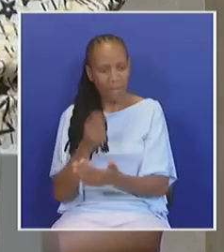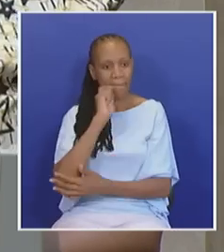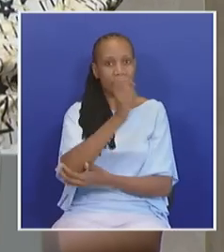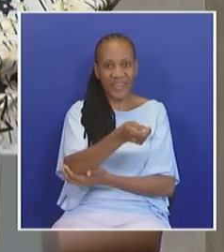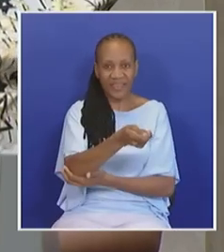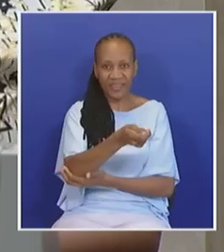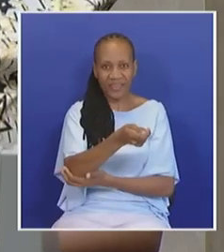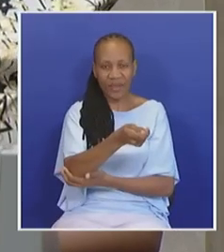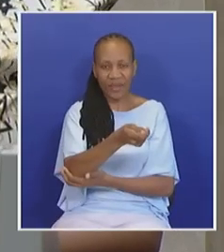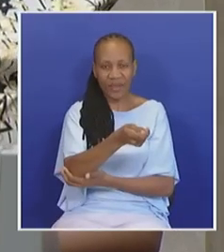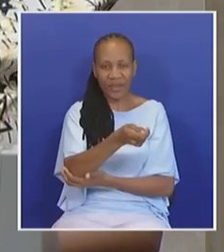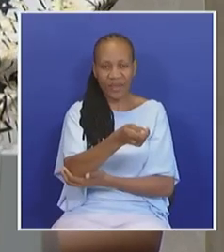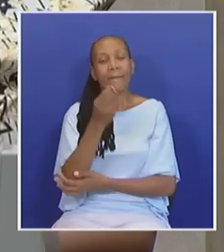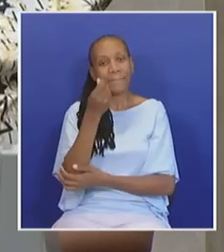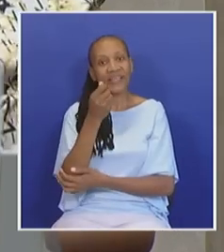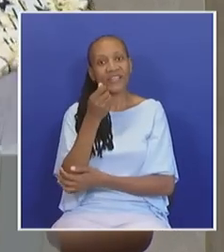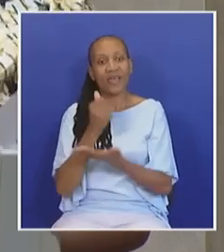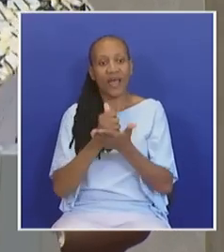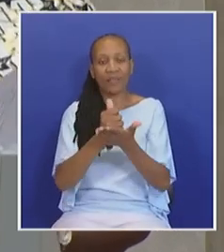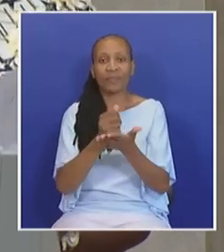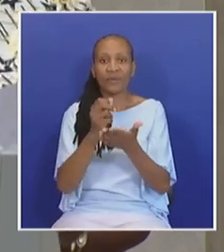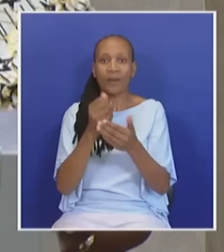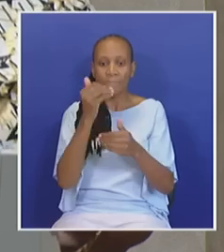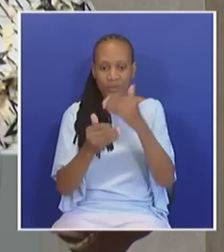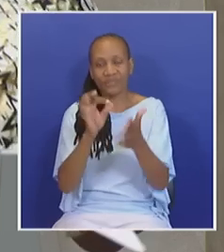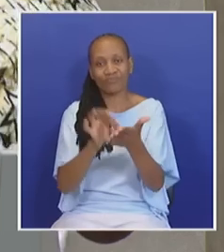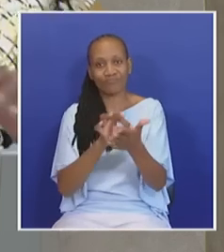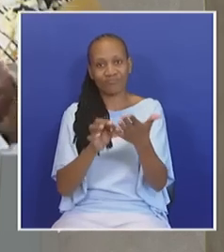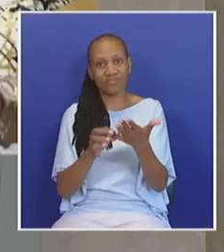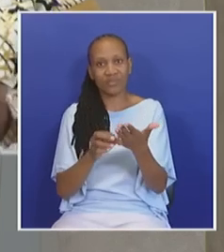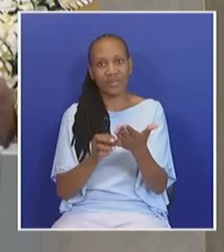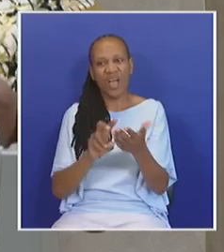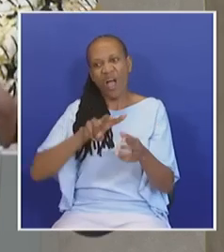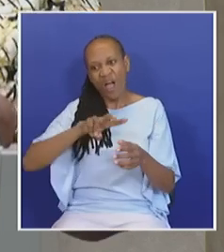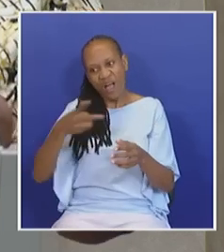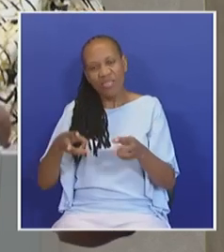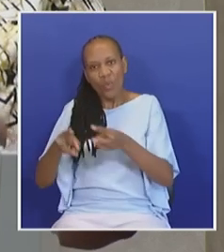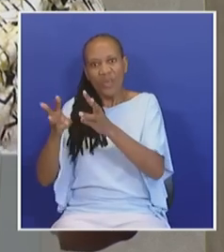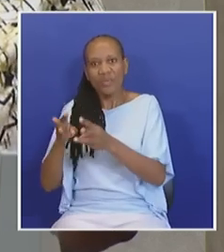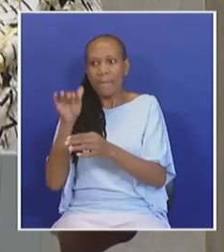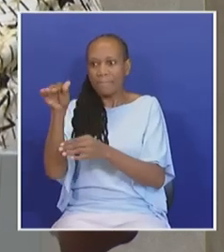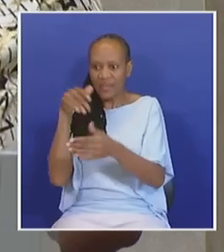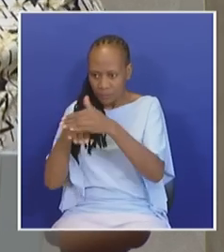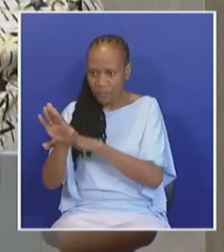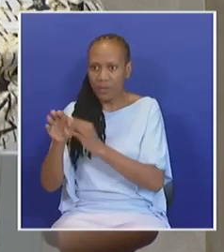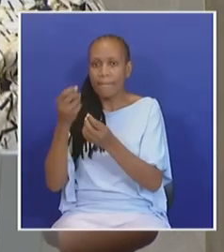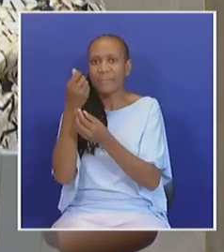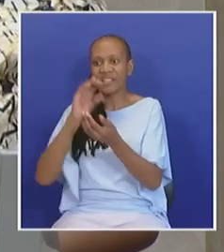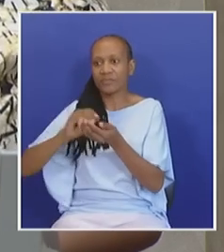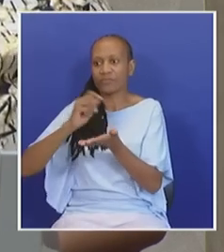participation deposits electronically instead of submitting bank guaranteed